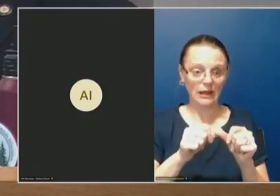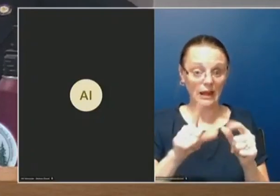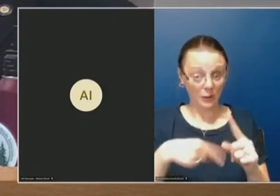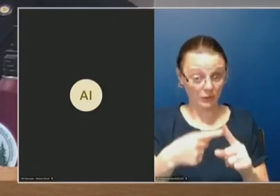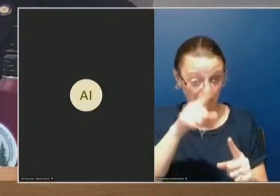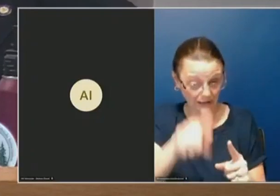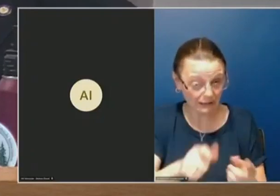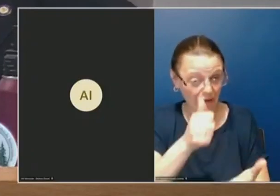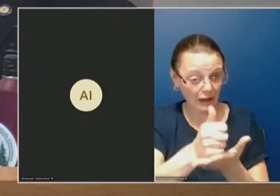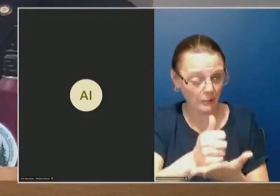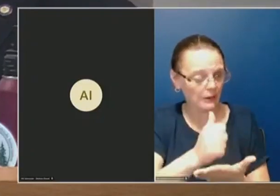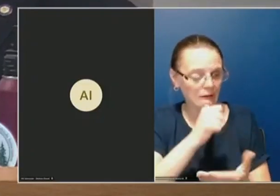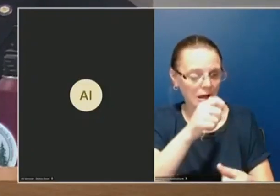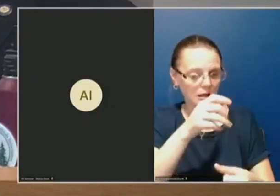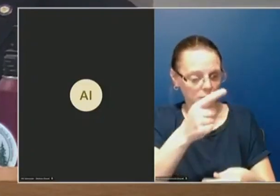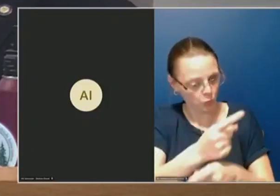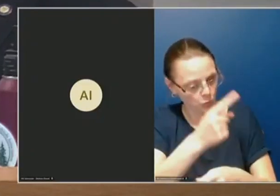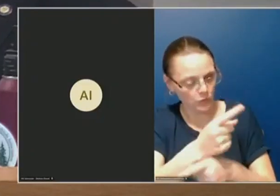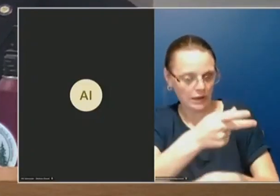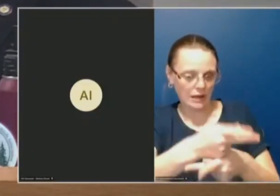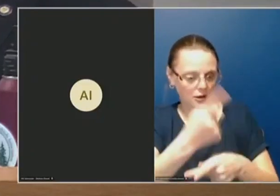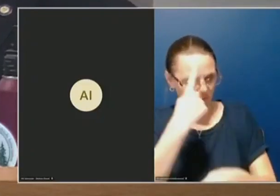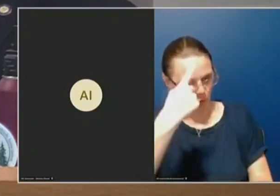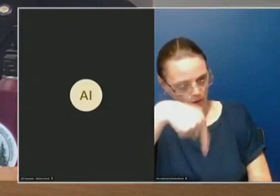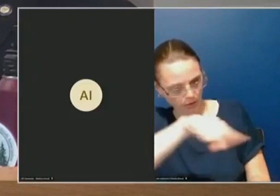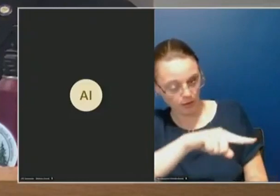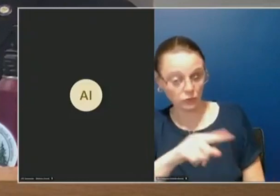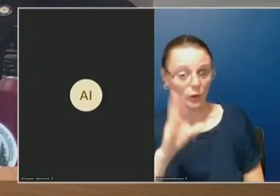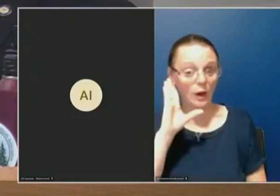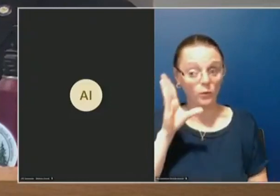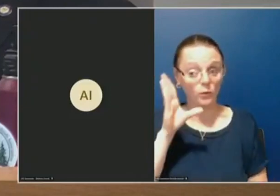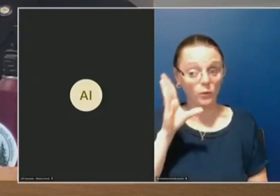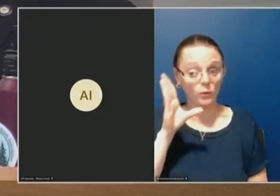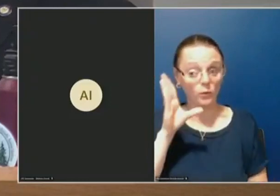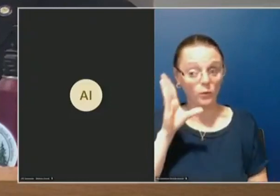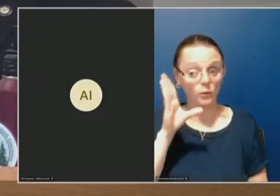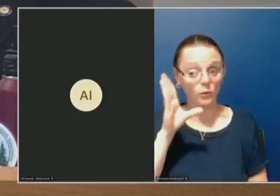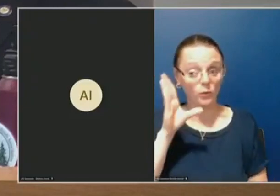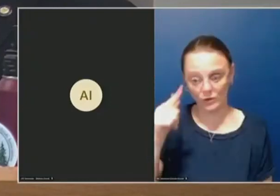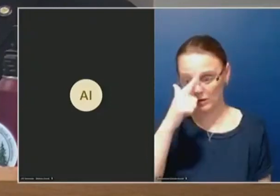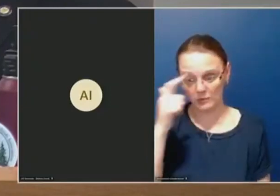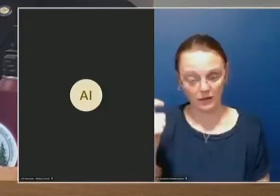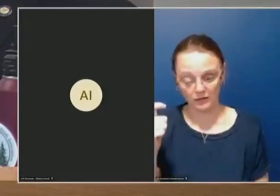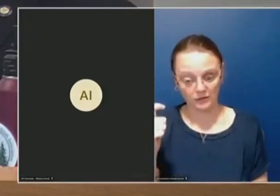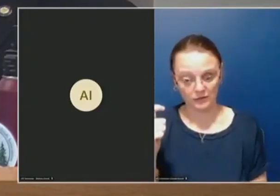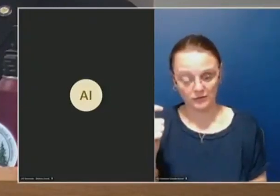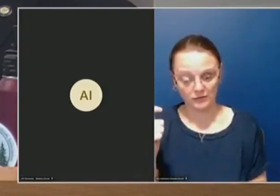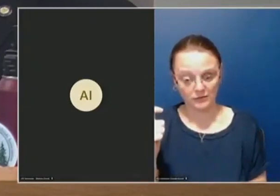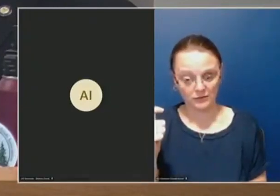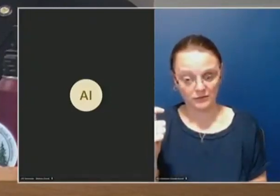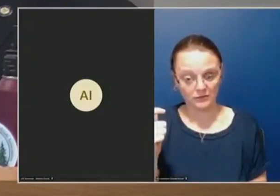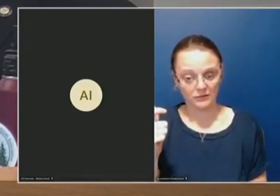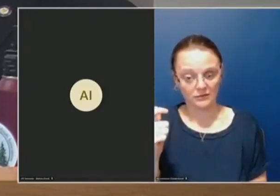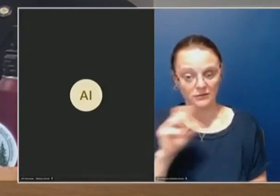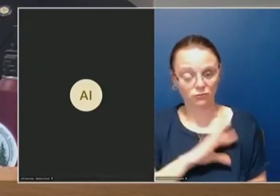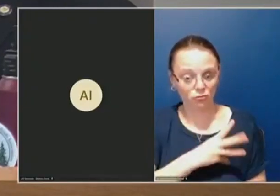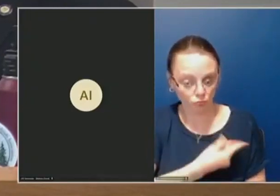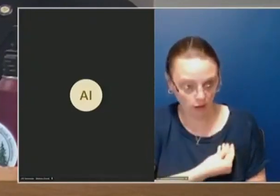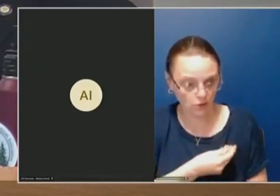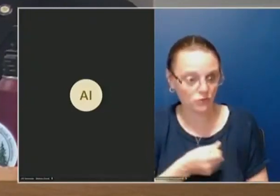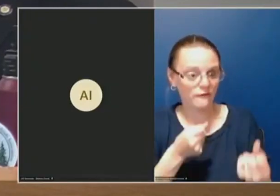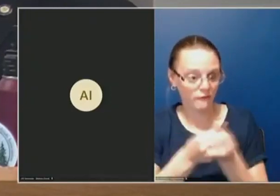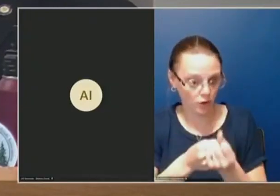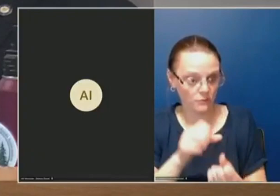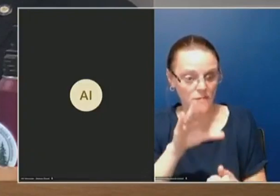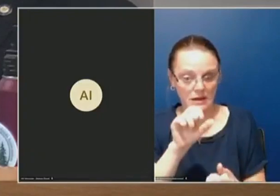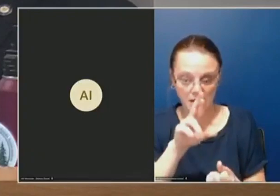to be taken care of. So for me, I will be a no, because for the transgender affirming care